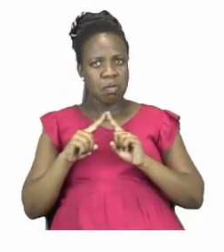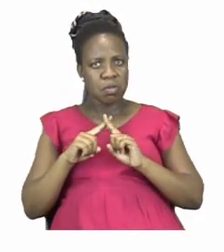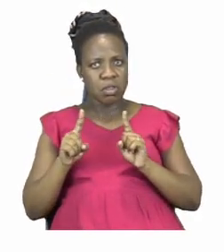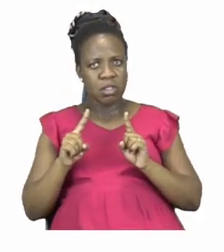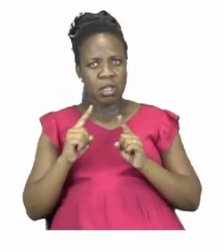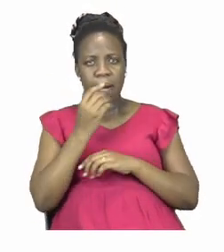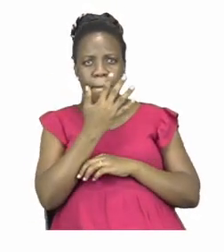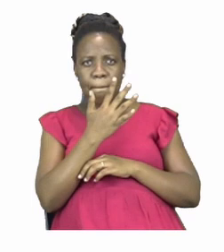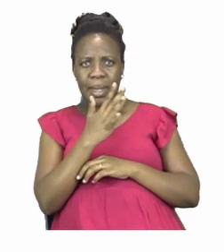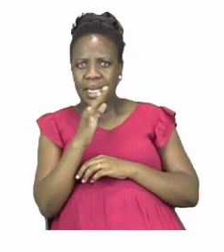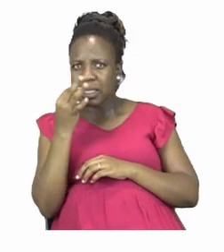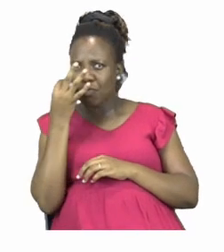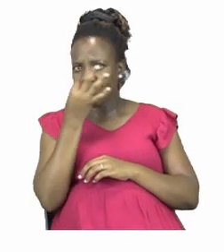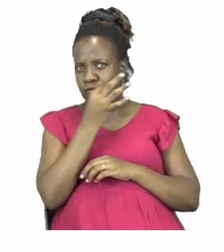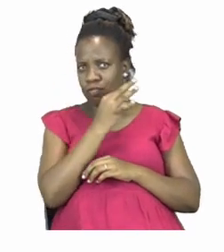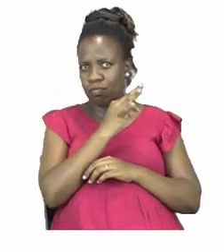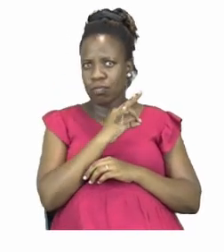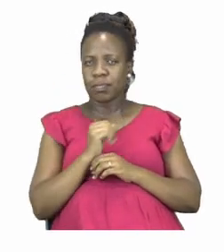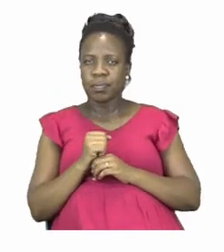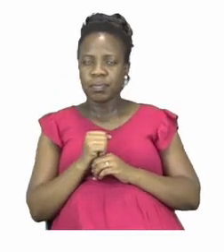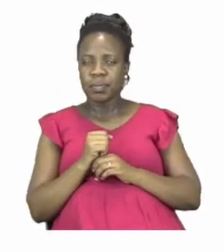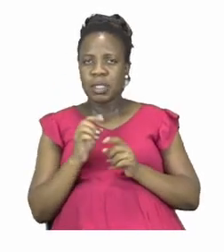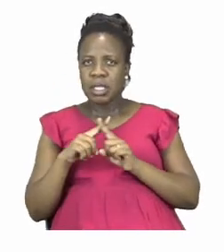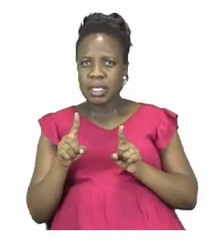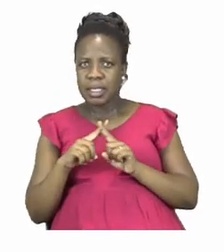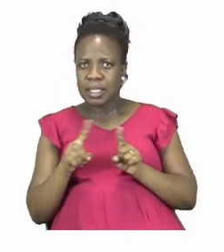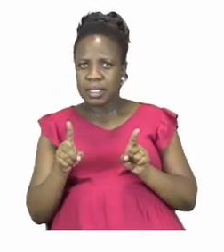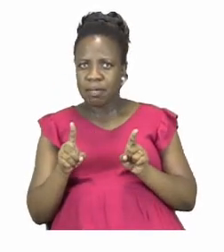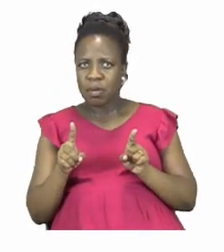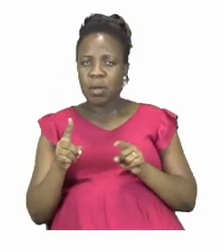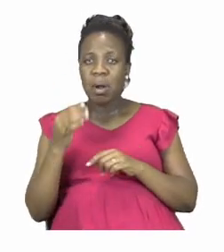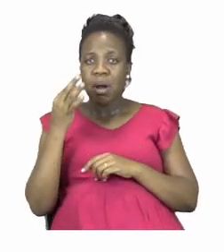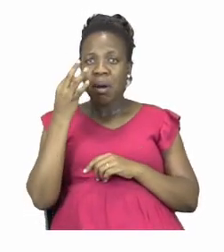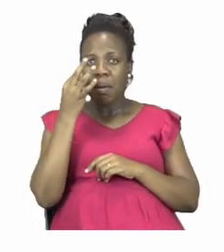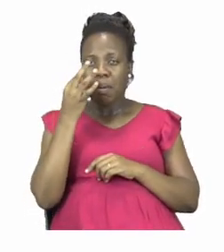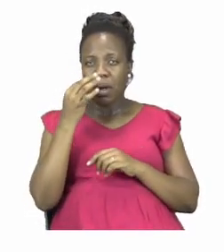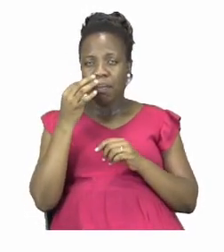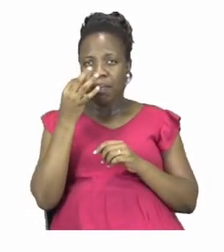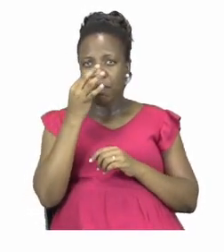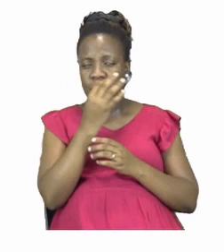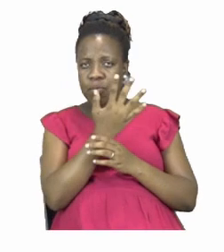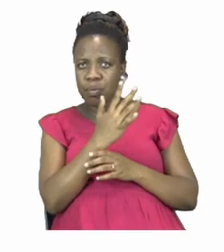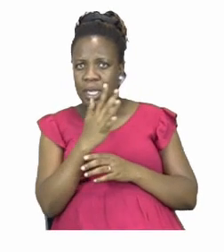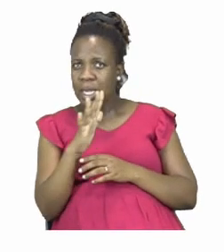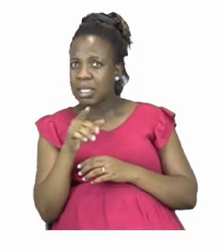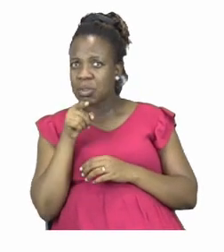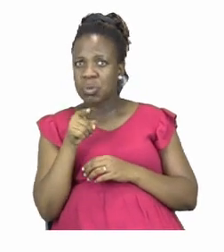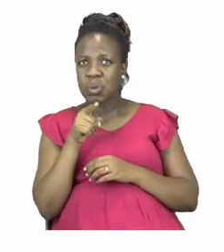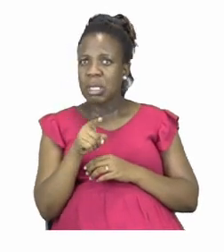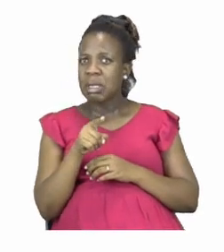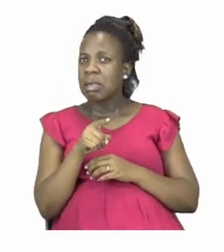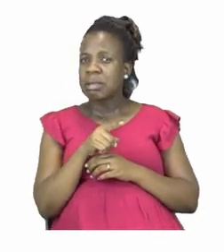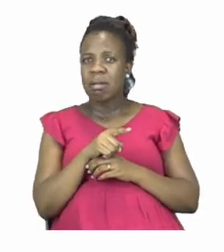of plants. Now these plants are called endangered species. Now remember,